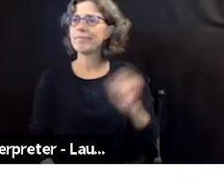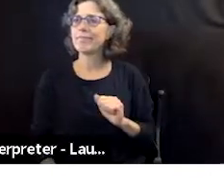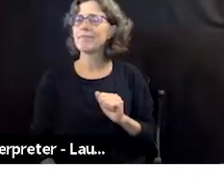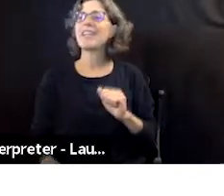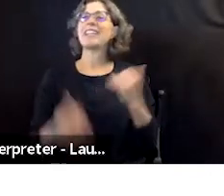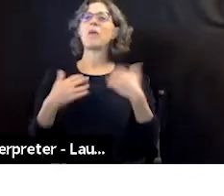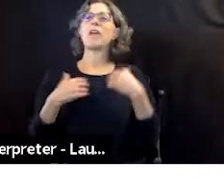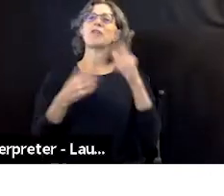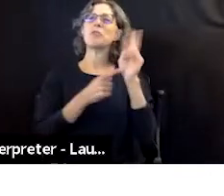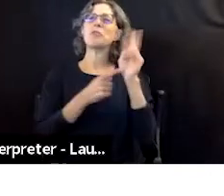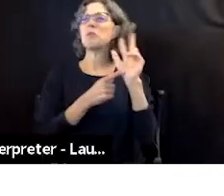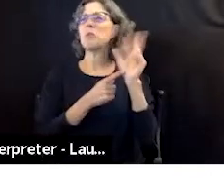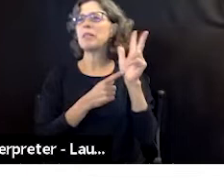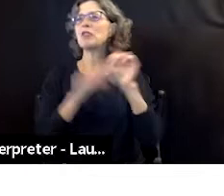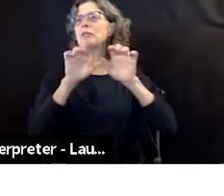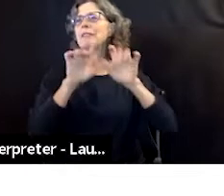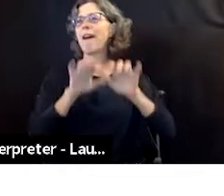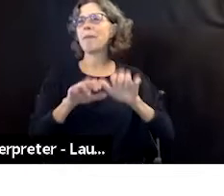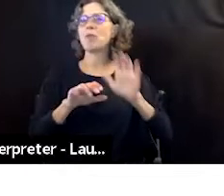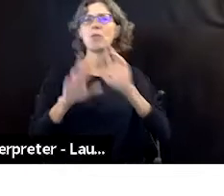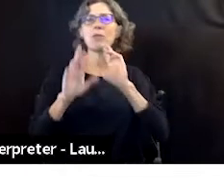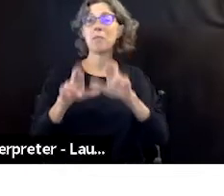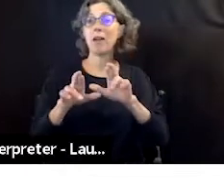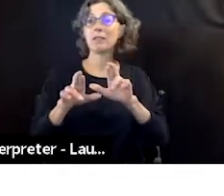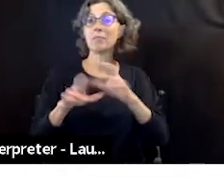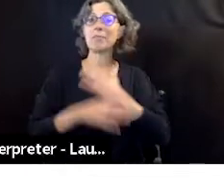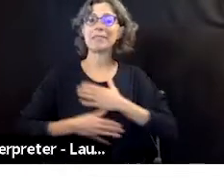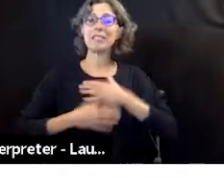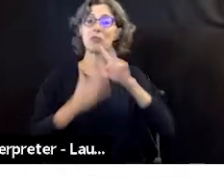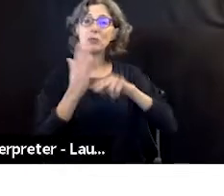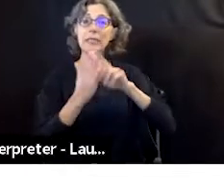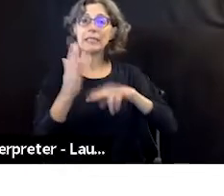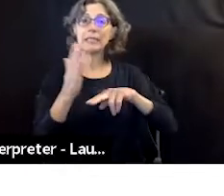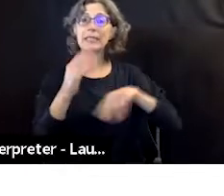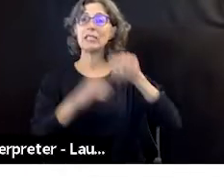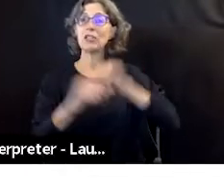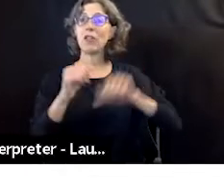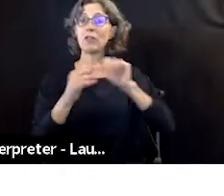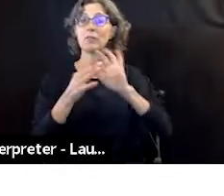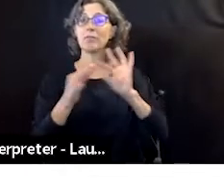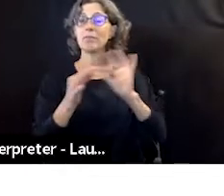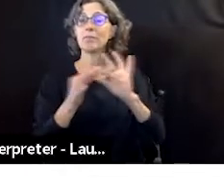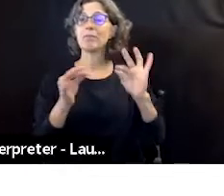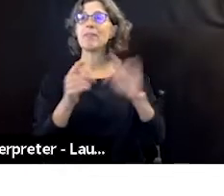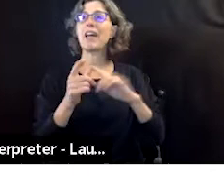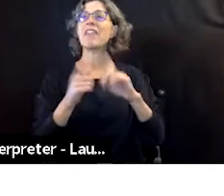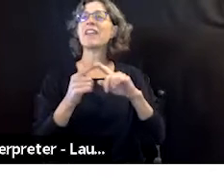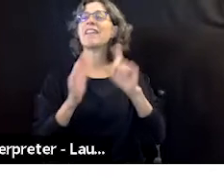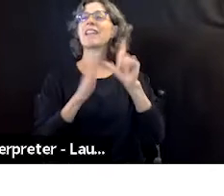2 to 3 minutes for you to type your thoughts and responses, and please read each other's. And later we'll synthesize